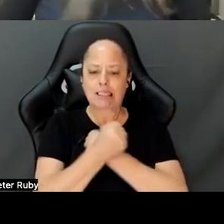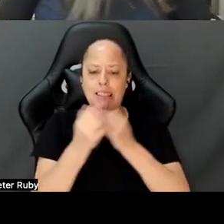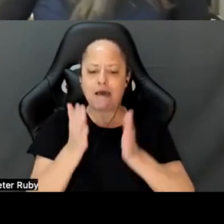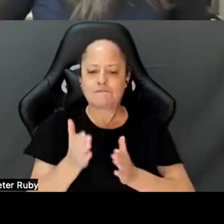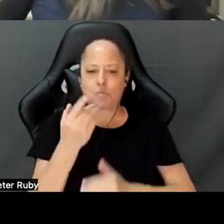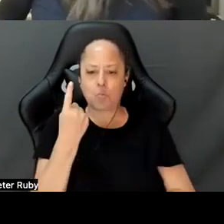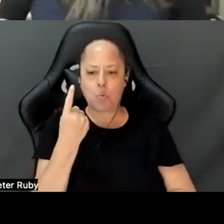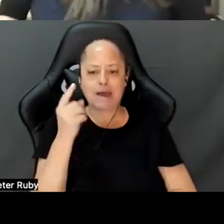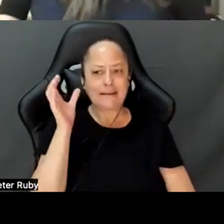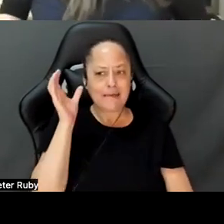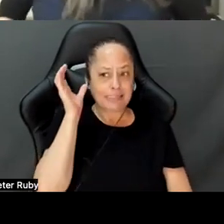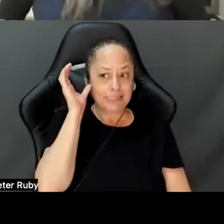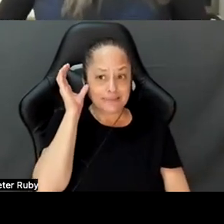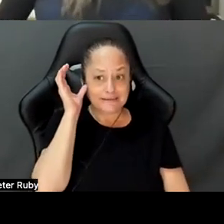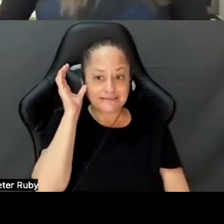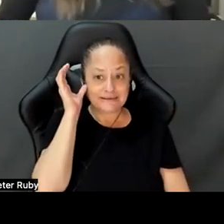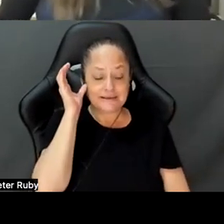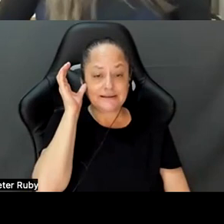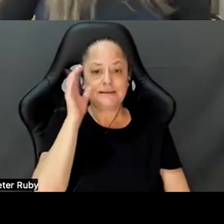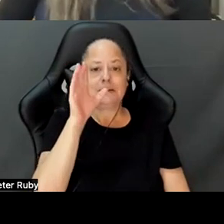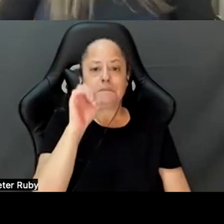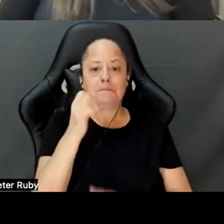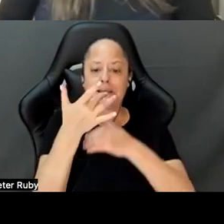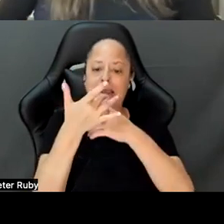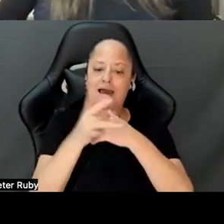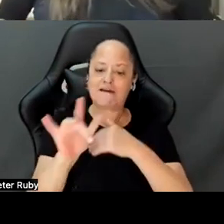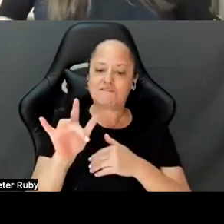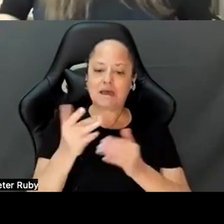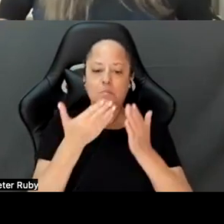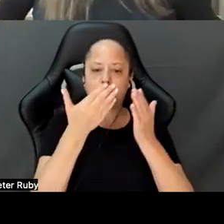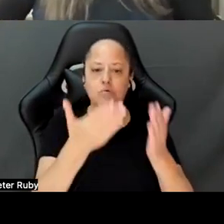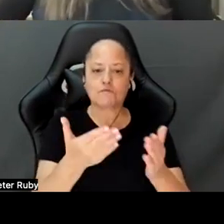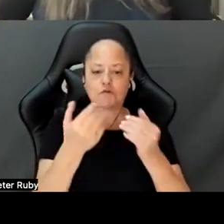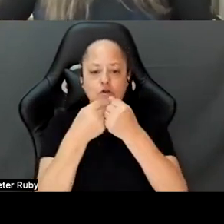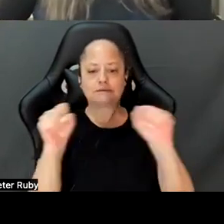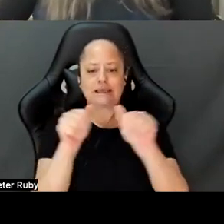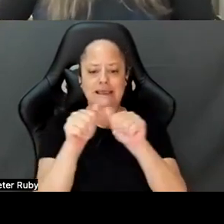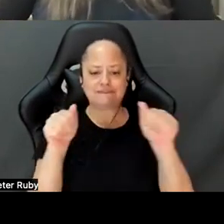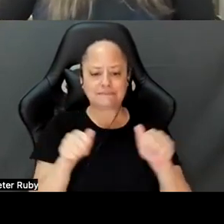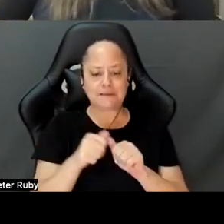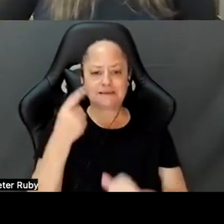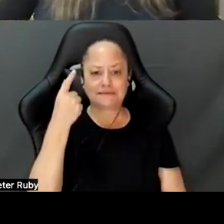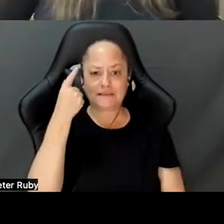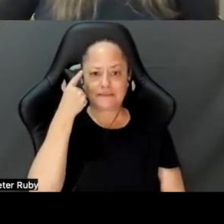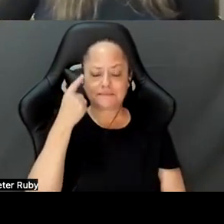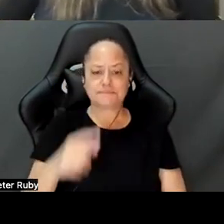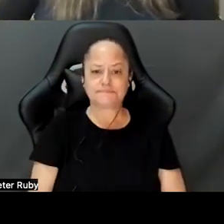Listen, and be available and provide a safe space. I think